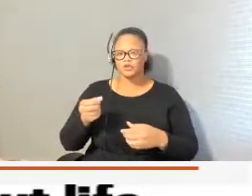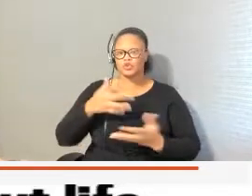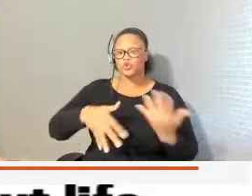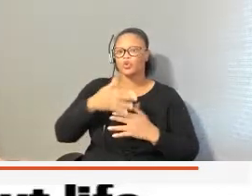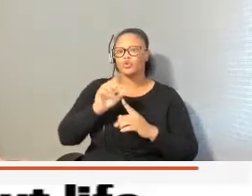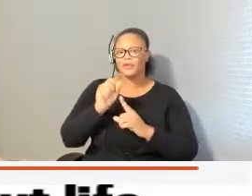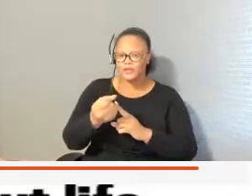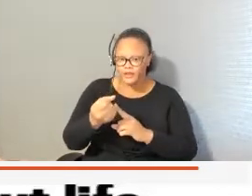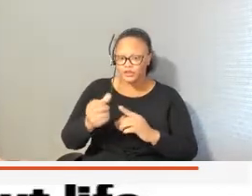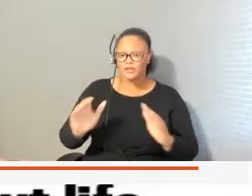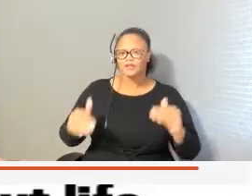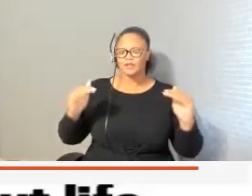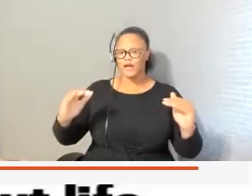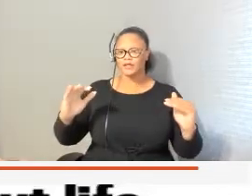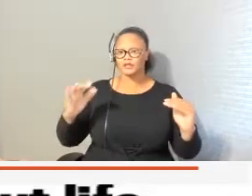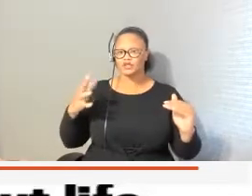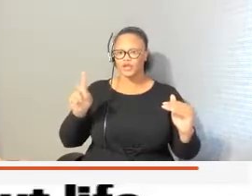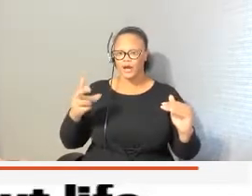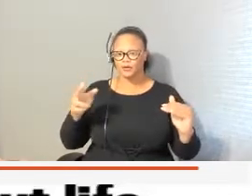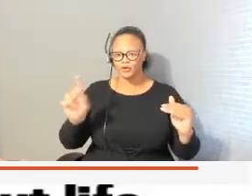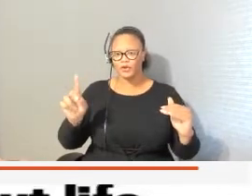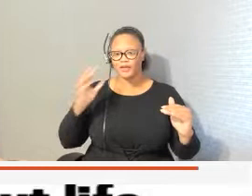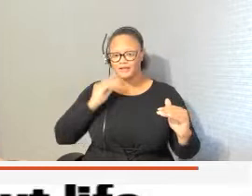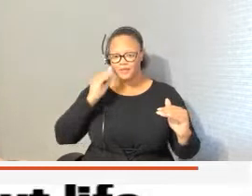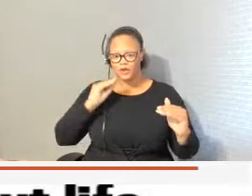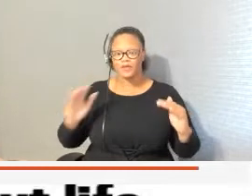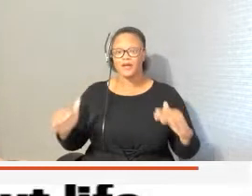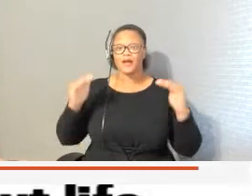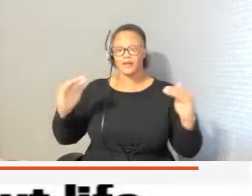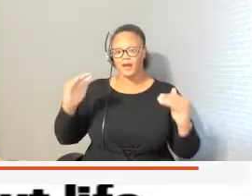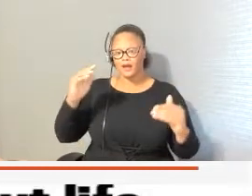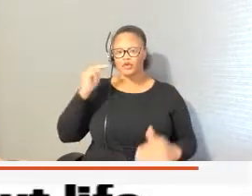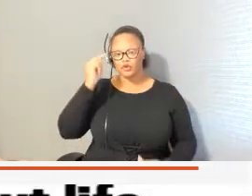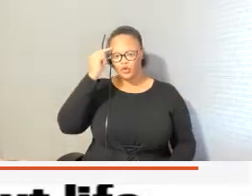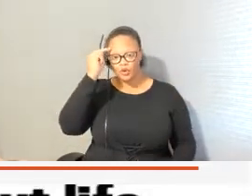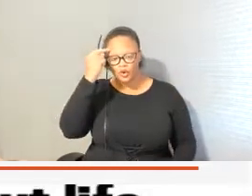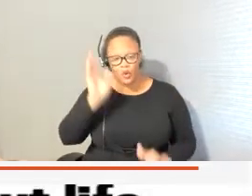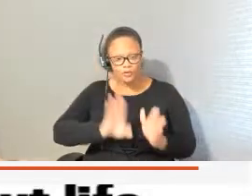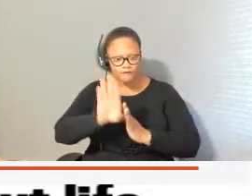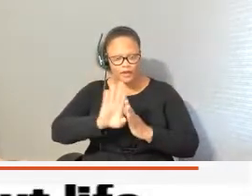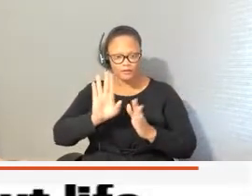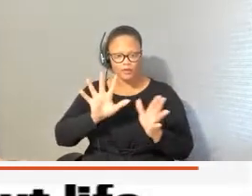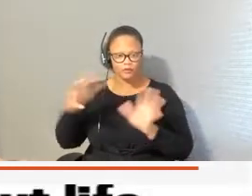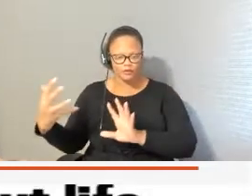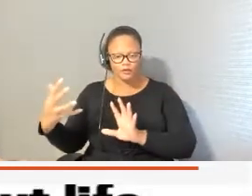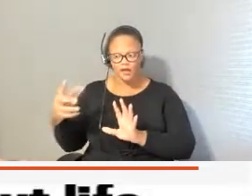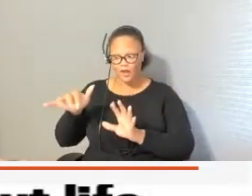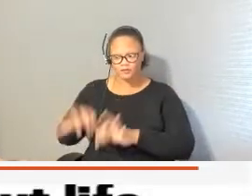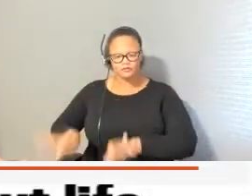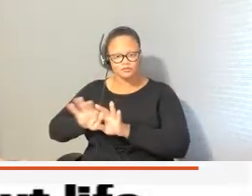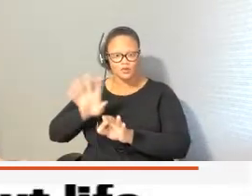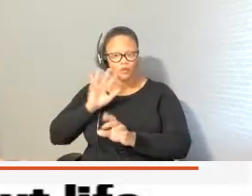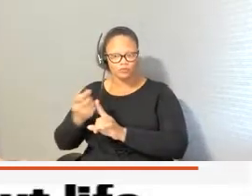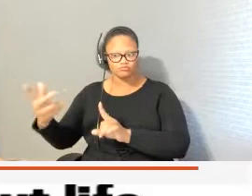childhood experiences and disrupted neurodevelopment, which is key, guys. And I'll talk a little bit about that later. But trauma most